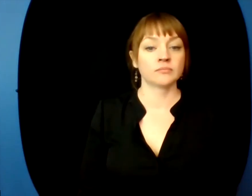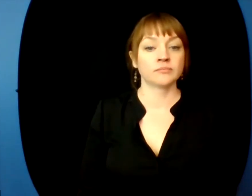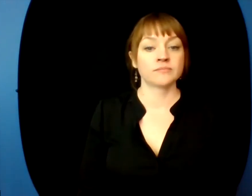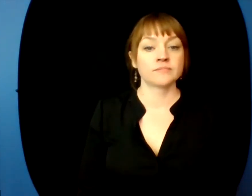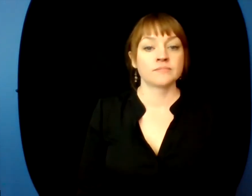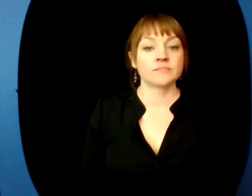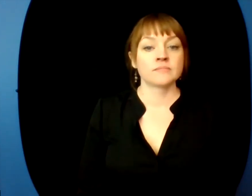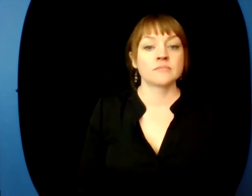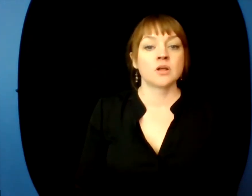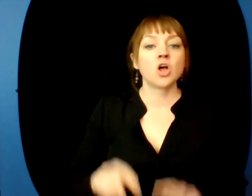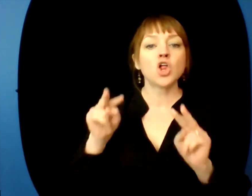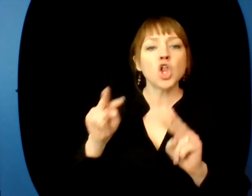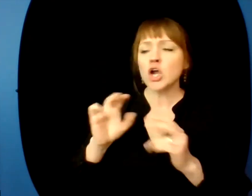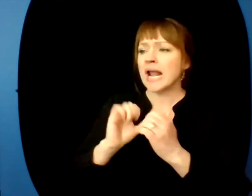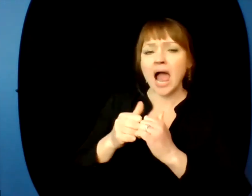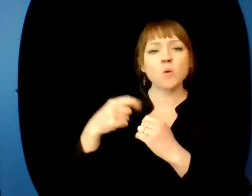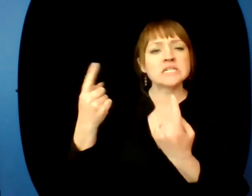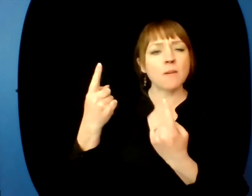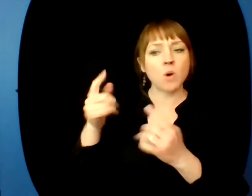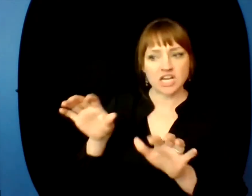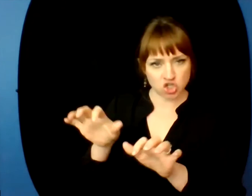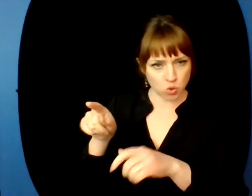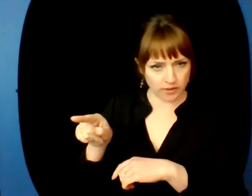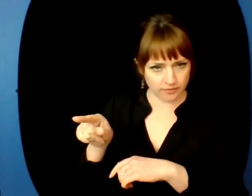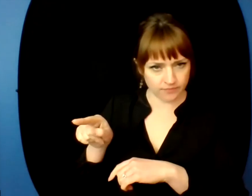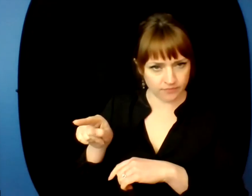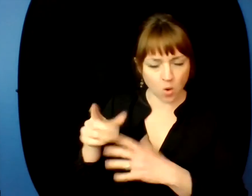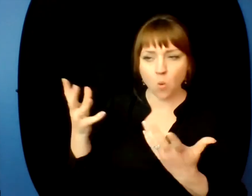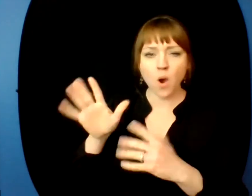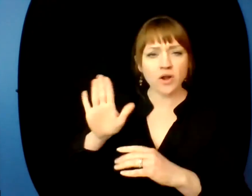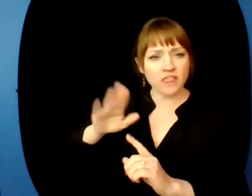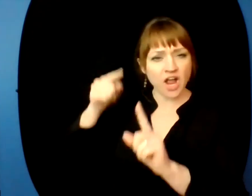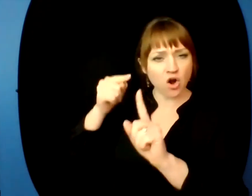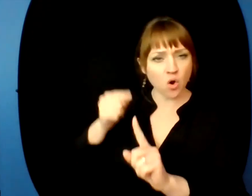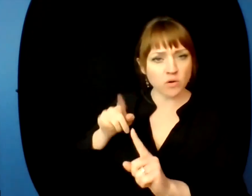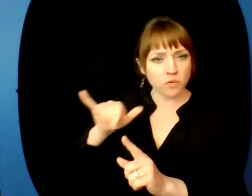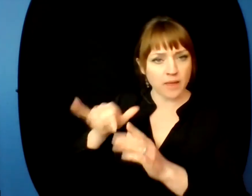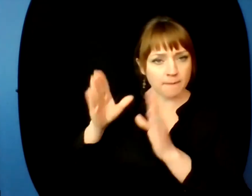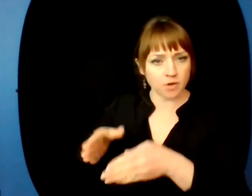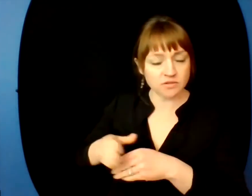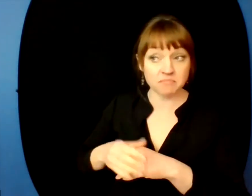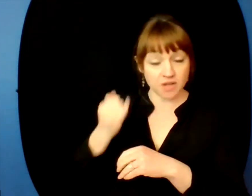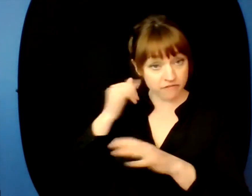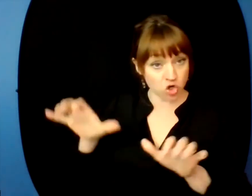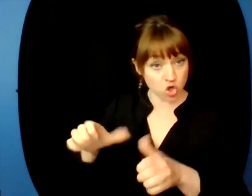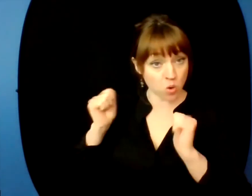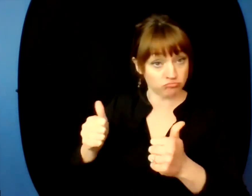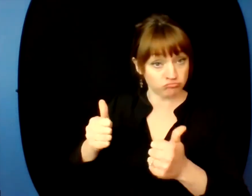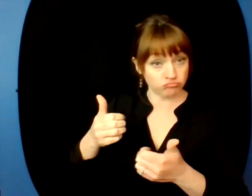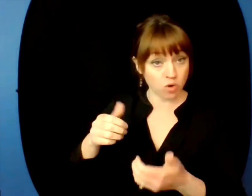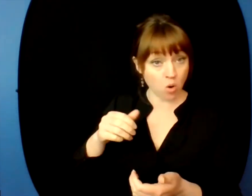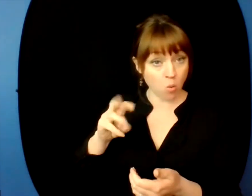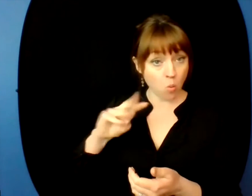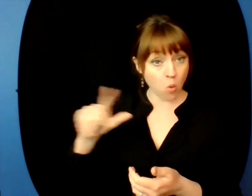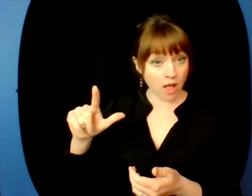Look at how someone is doing. What are the goals for this person? If they're doing well, then cut out all of